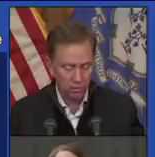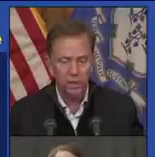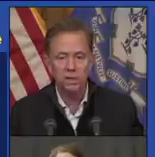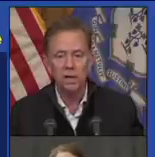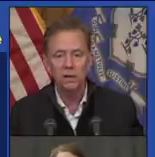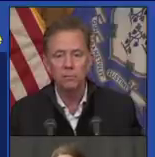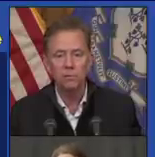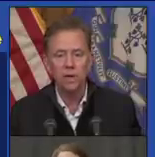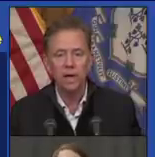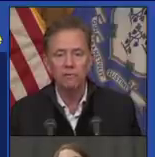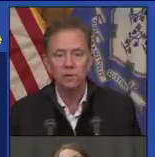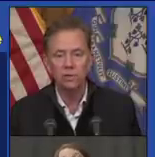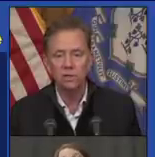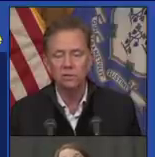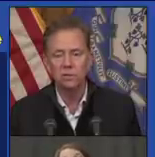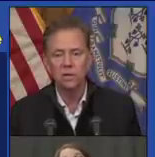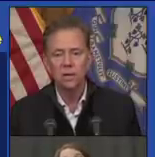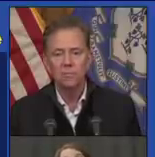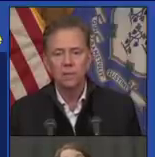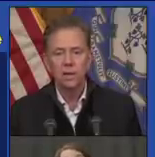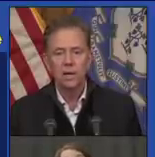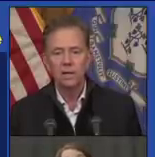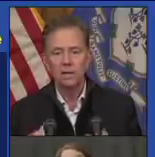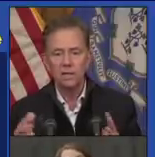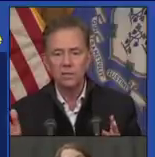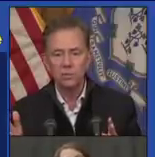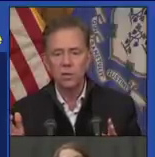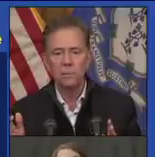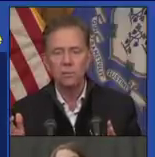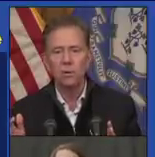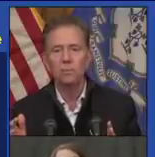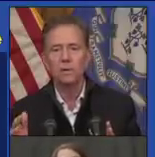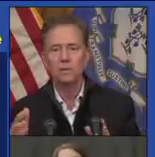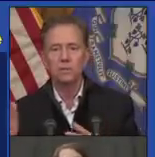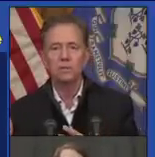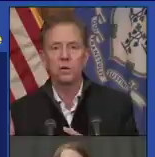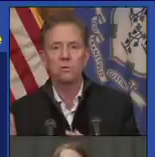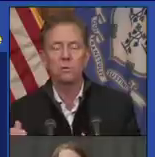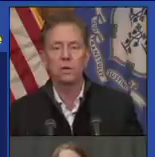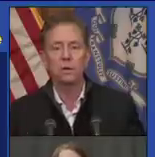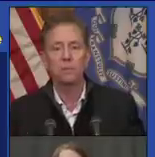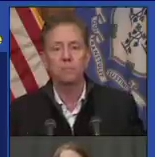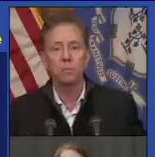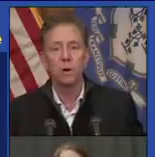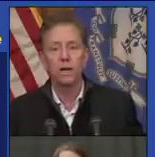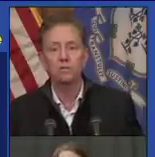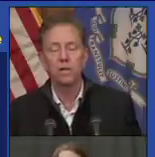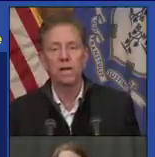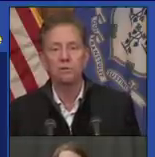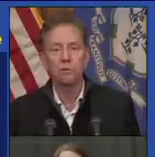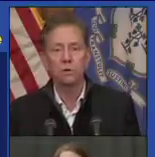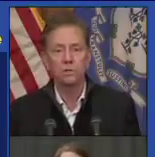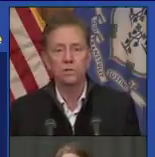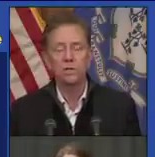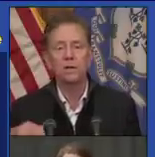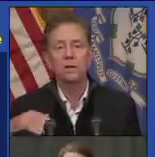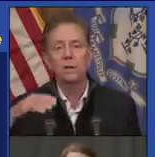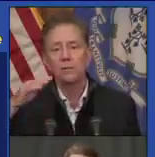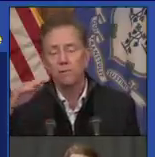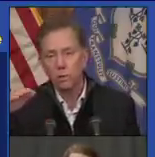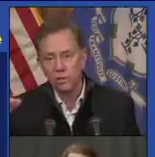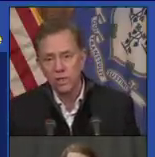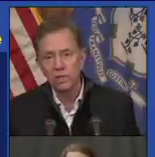what the 3-day moving average is. And this is really important because, as you know, the White House task force has